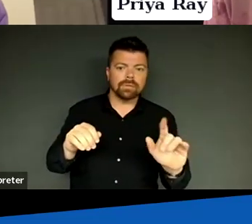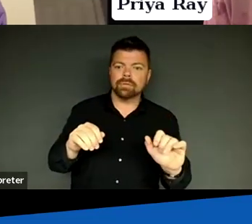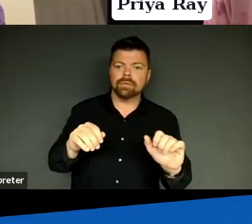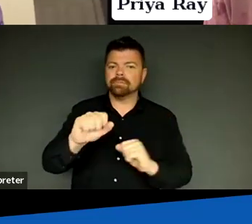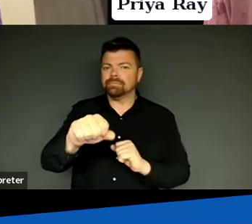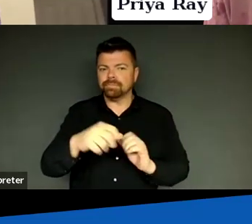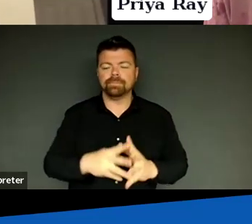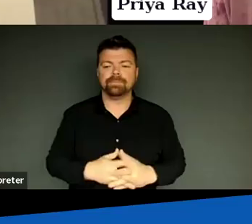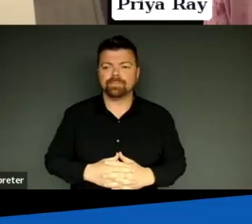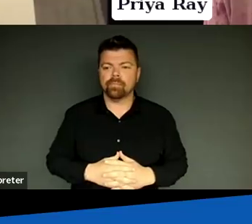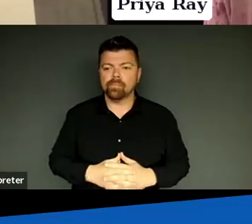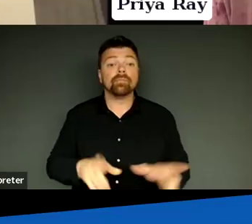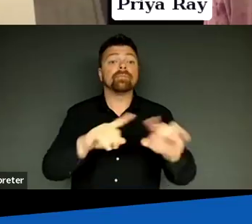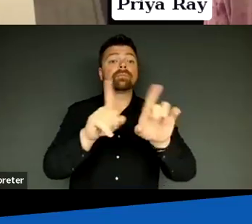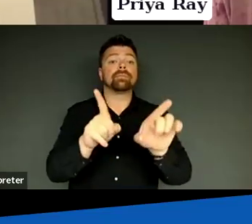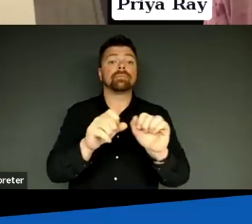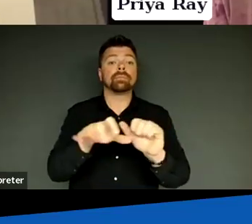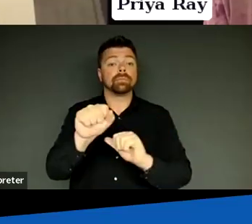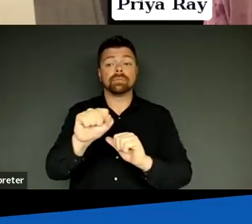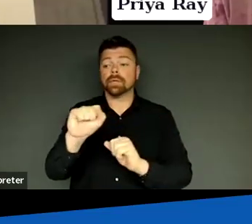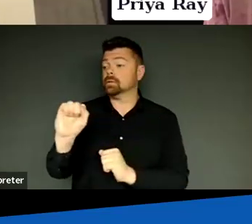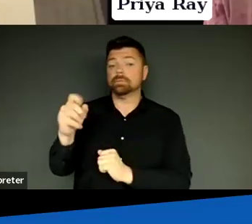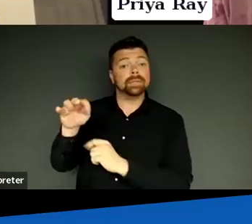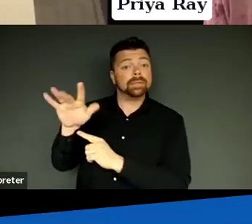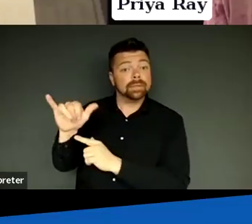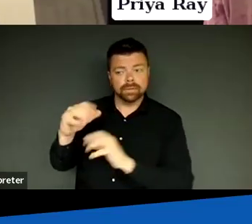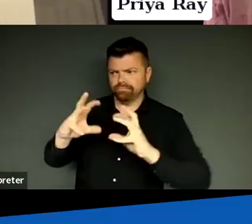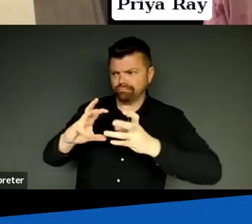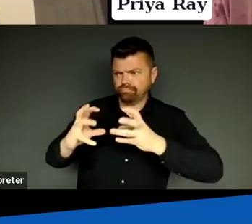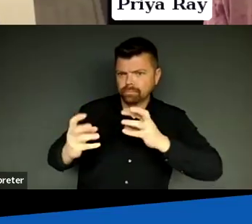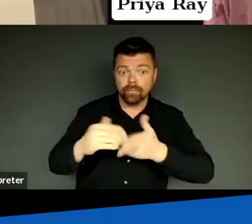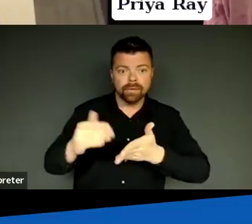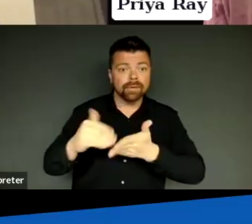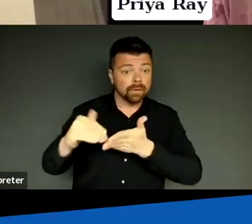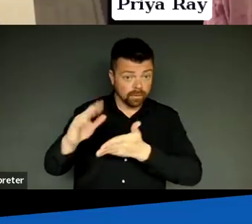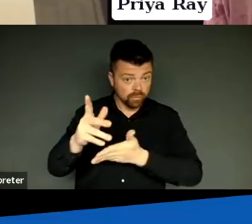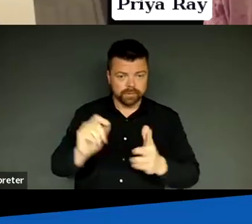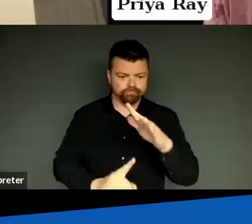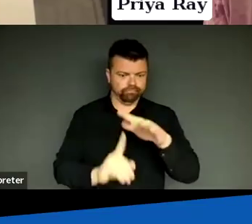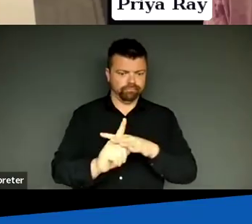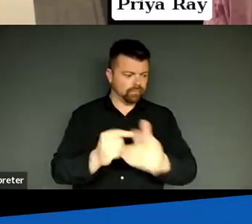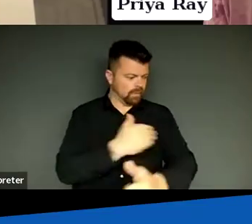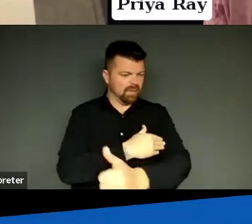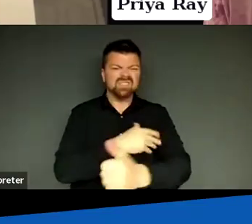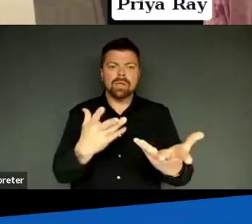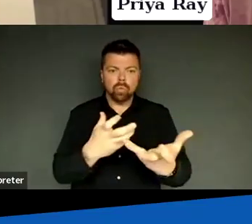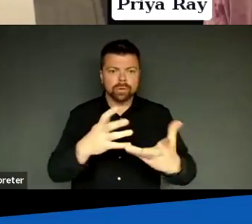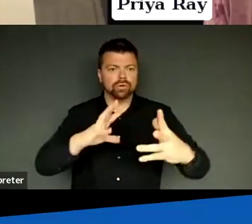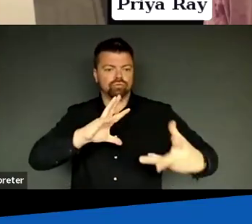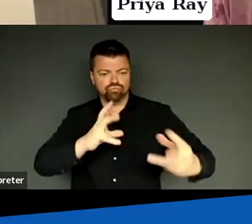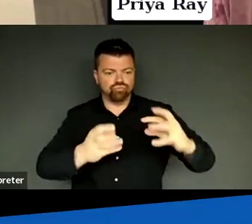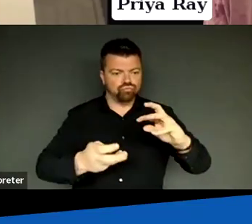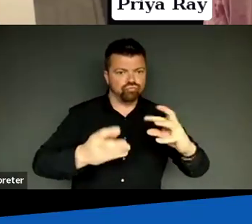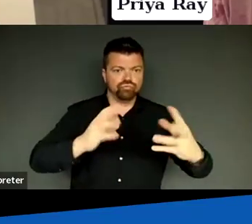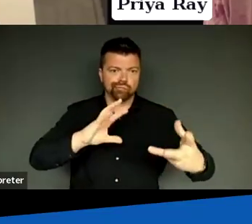Yeah. But yeah, spasticity will come back, but stretching out, the muscles want to contract. That's what